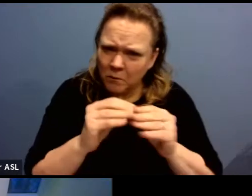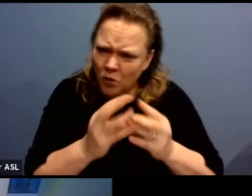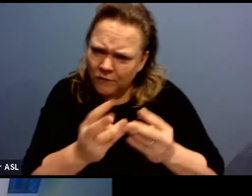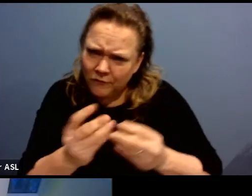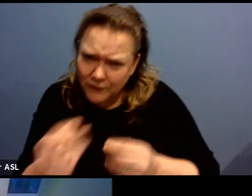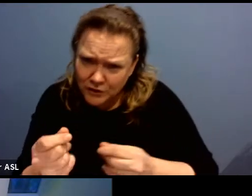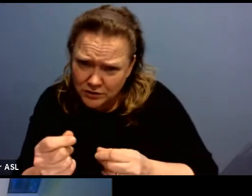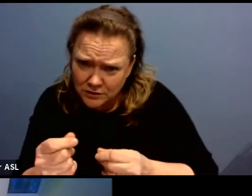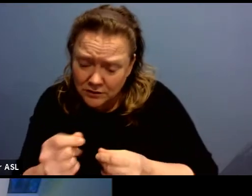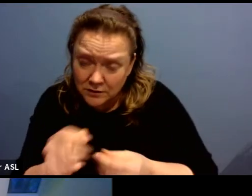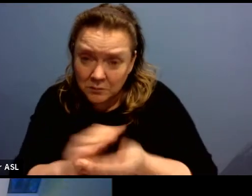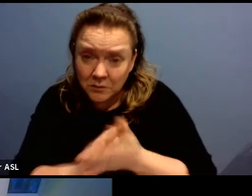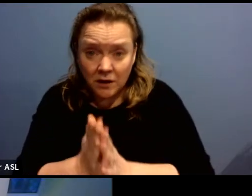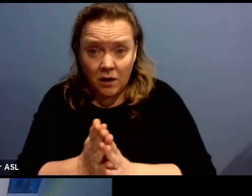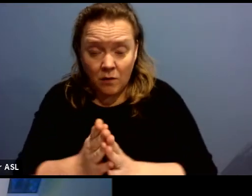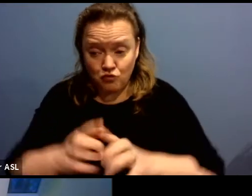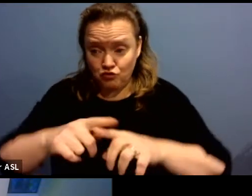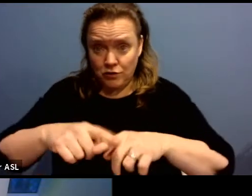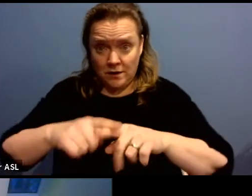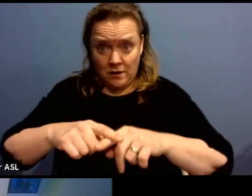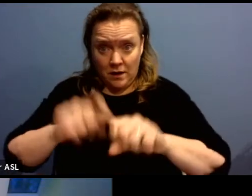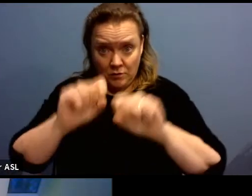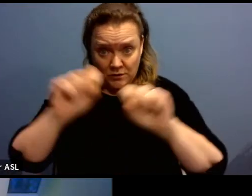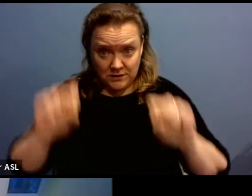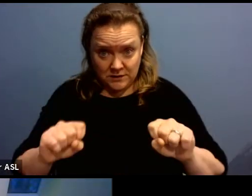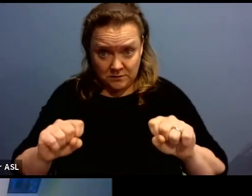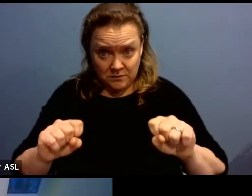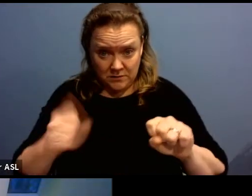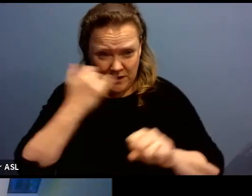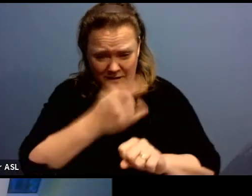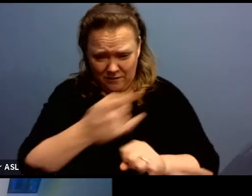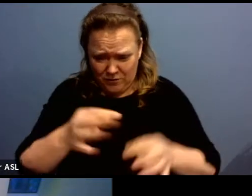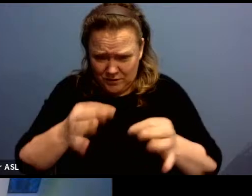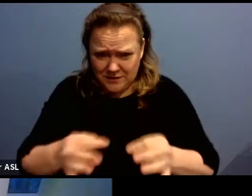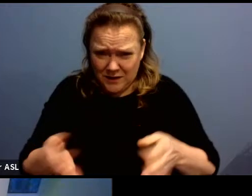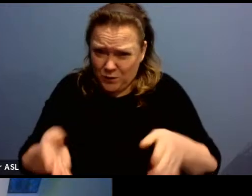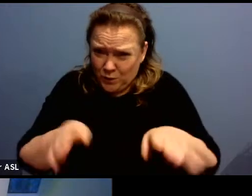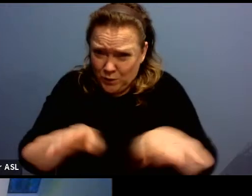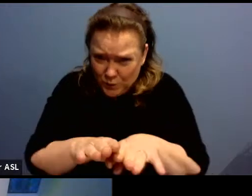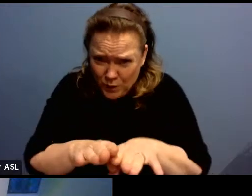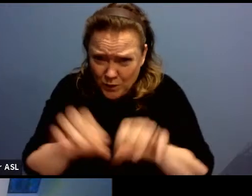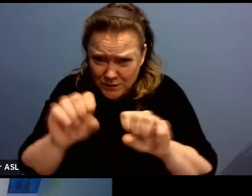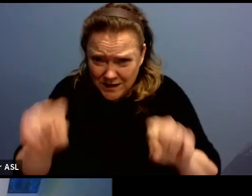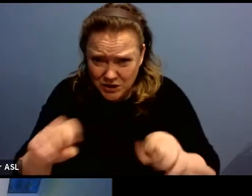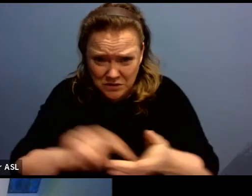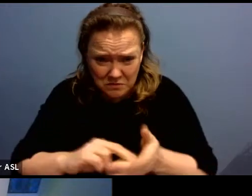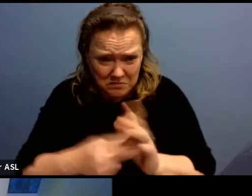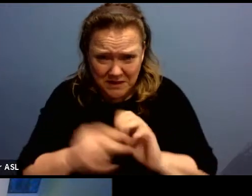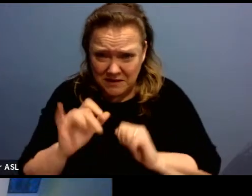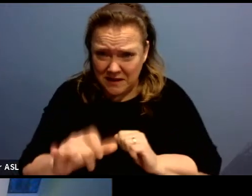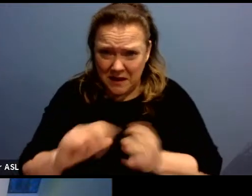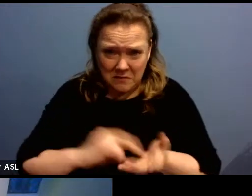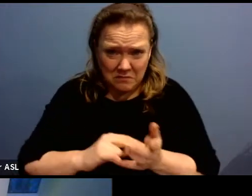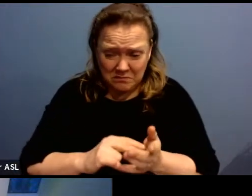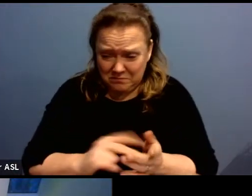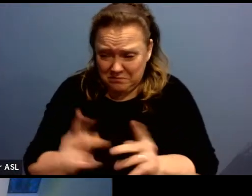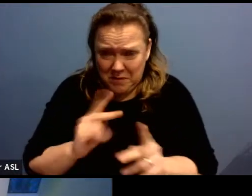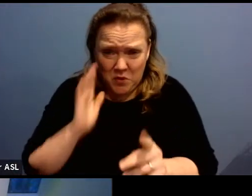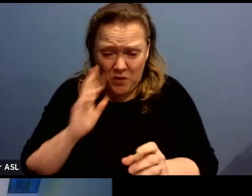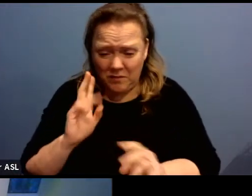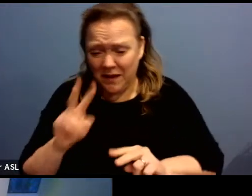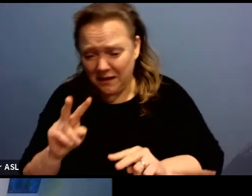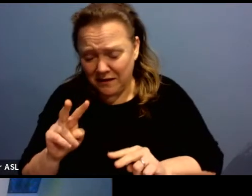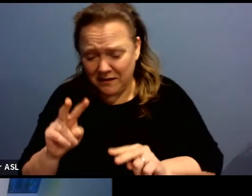the system, because I think closing metro stations will only permanently lose more riders after